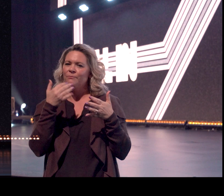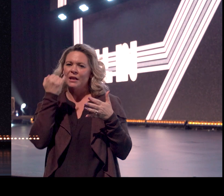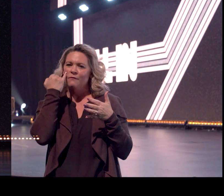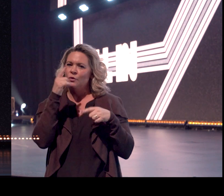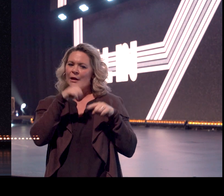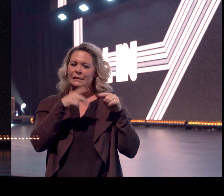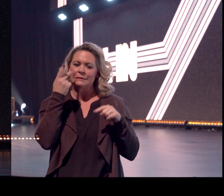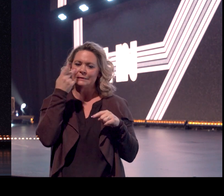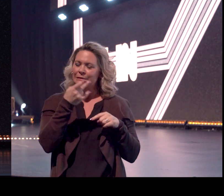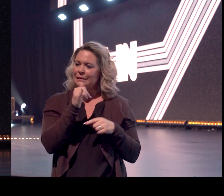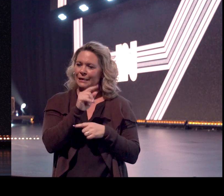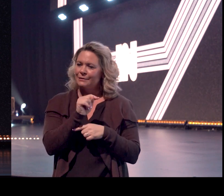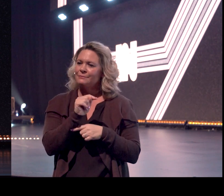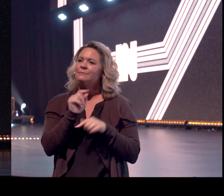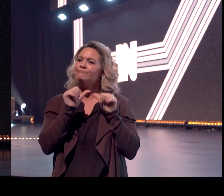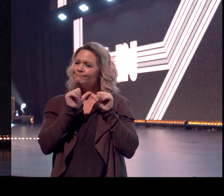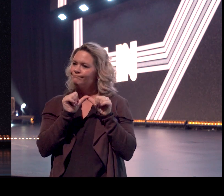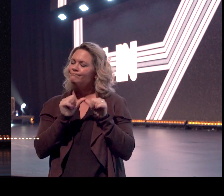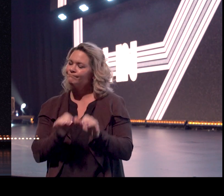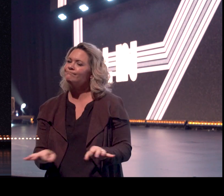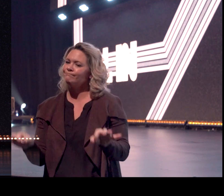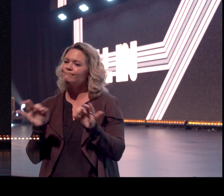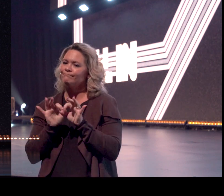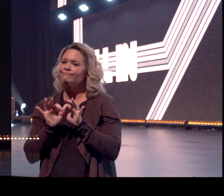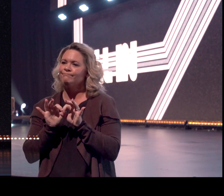just because you can't see it sometimes